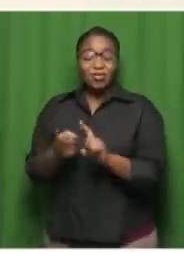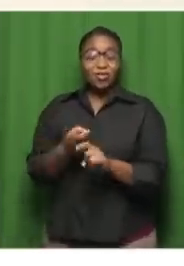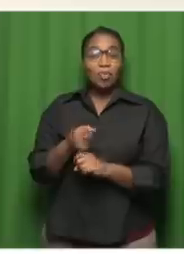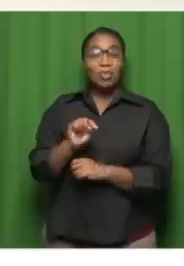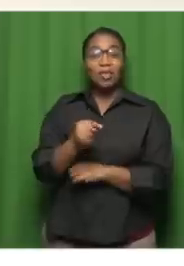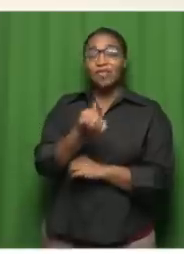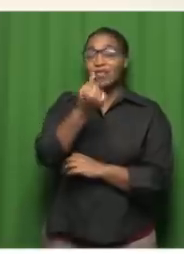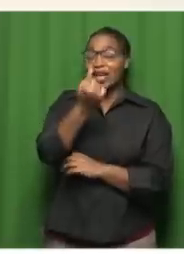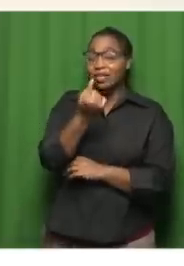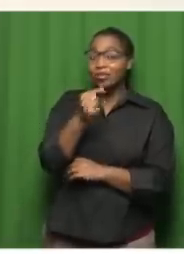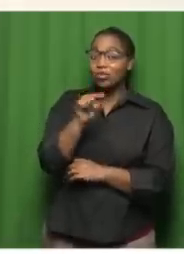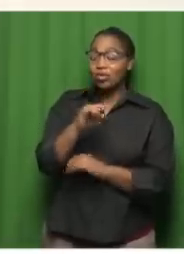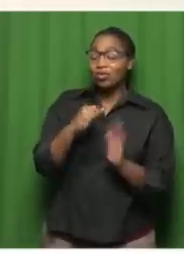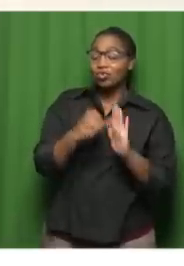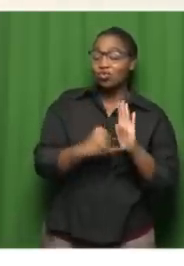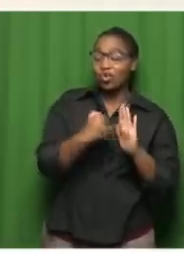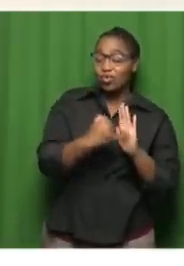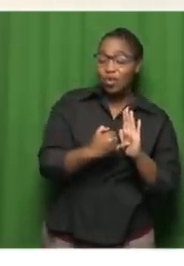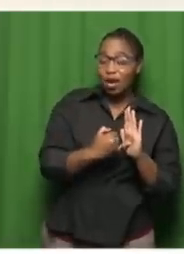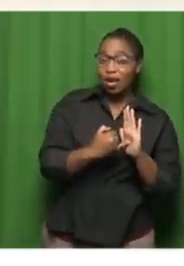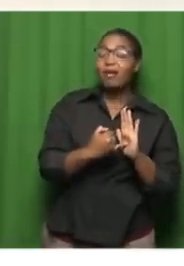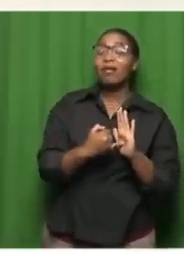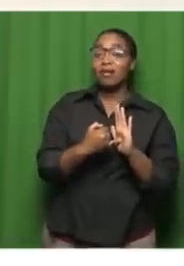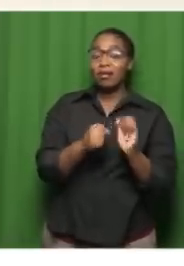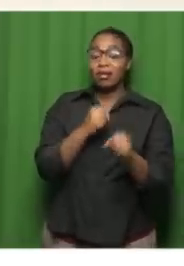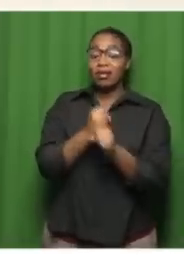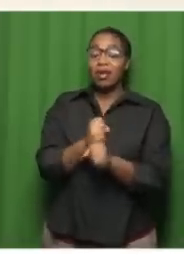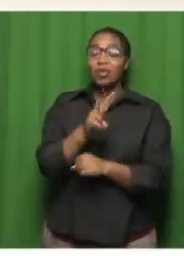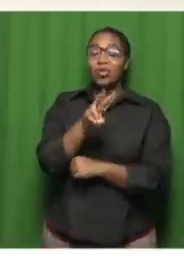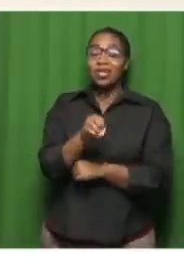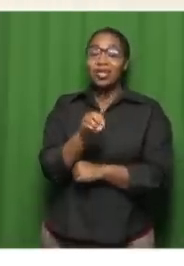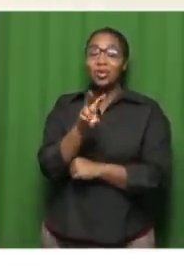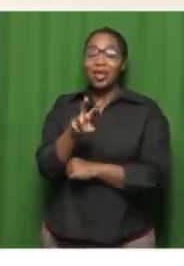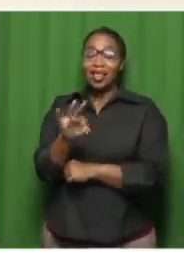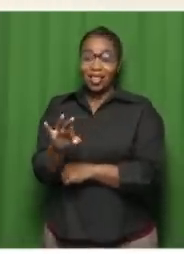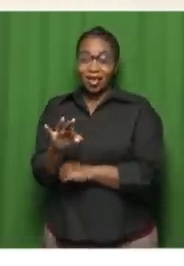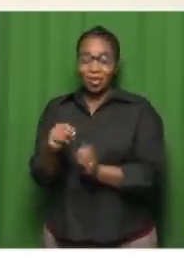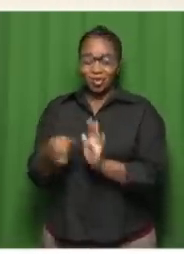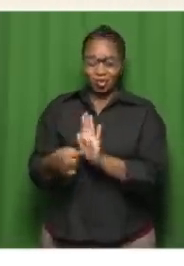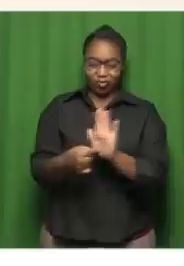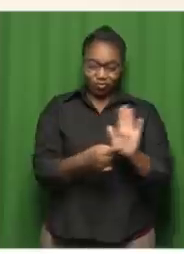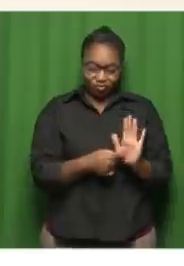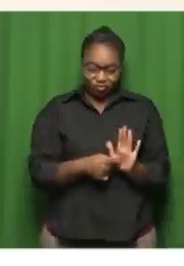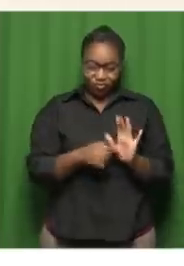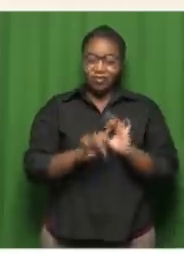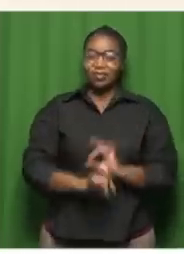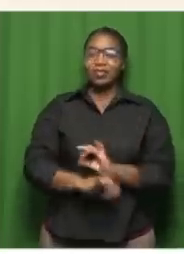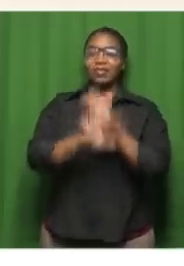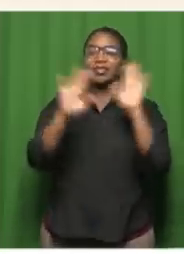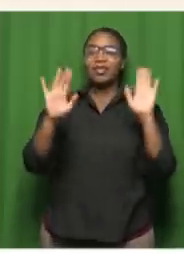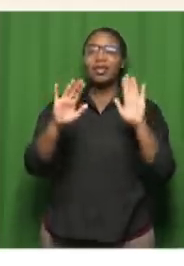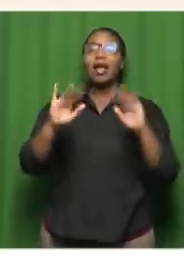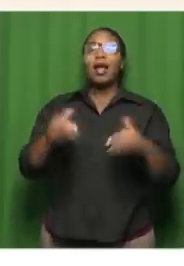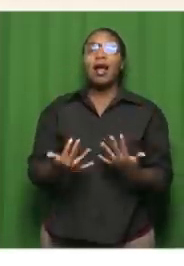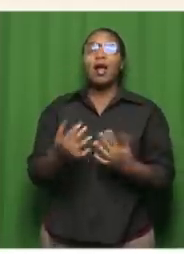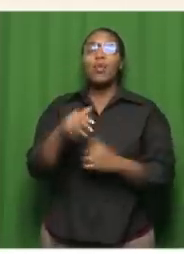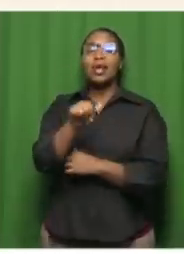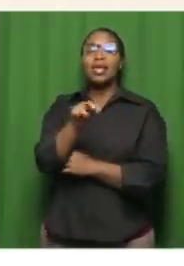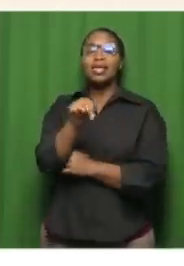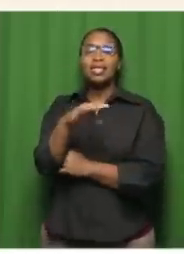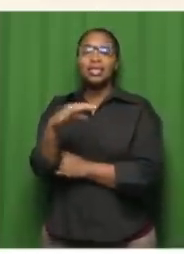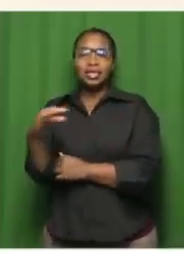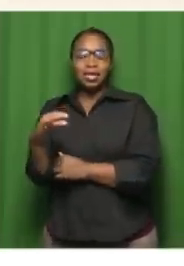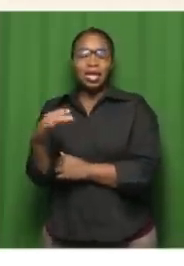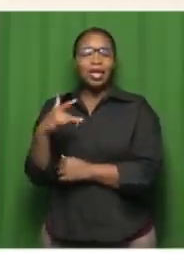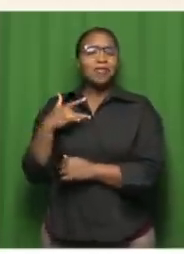will determine how sincere the African National Congress is about arresting what has been happening over